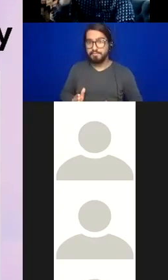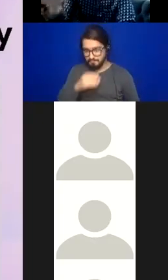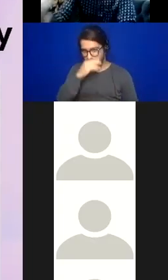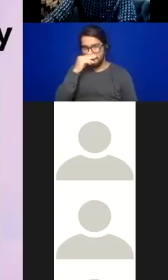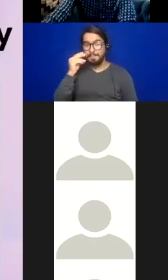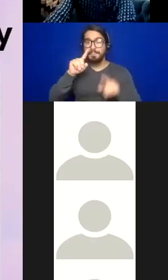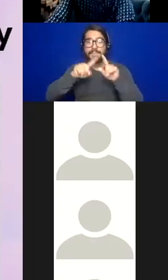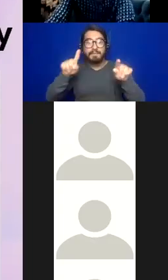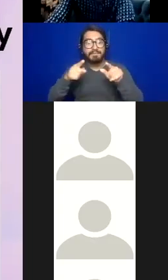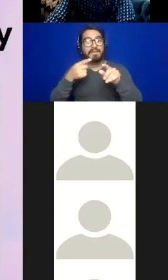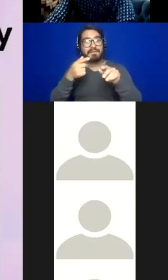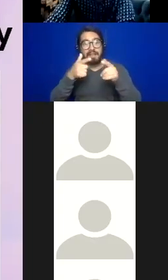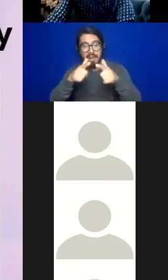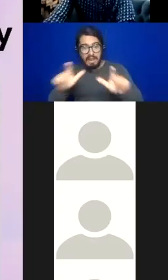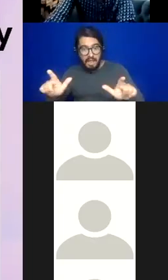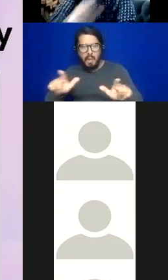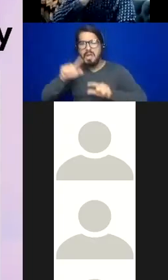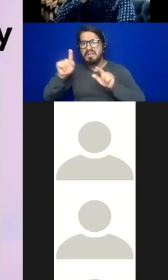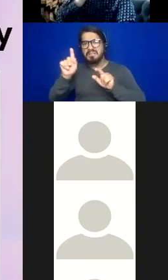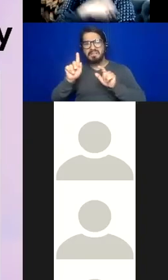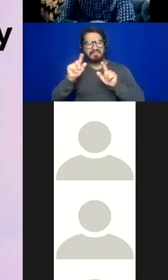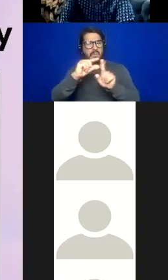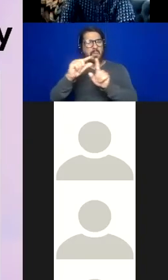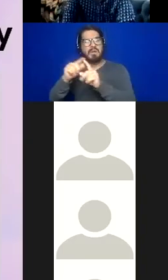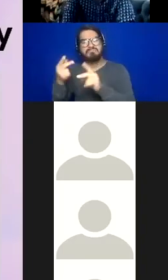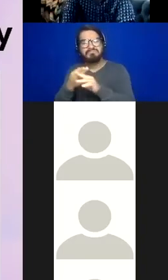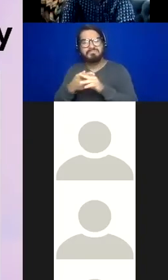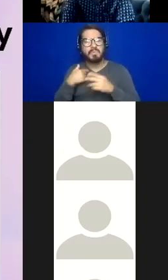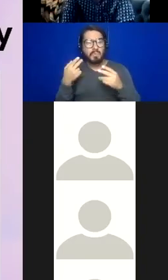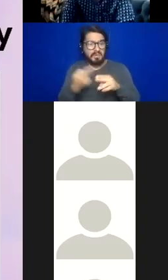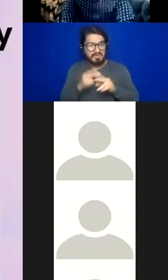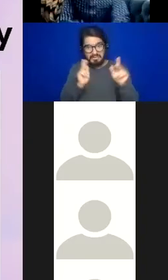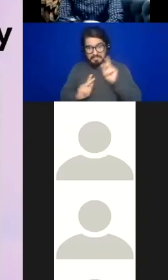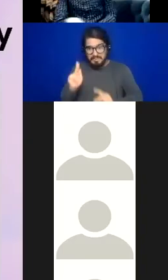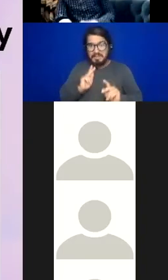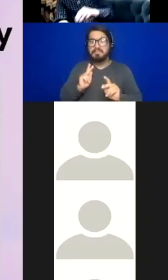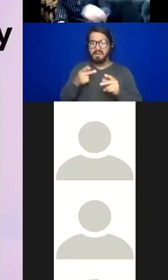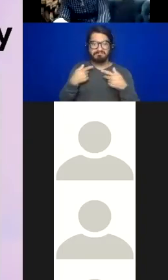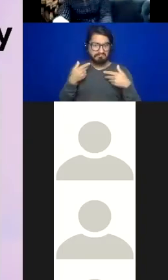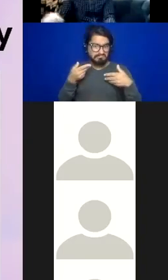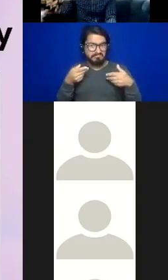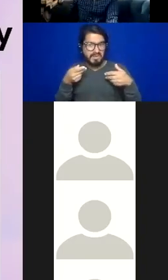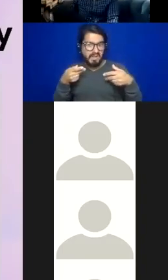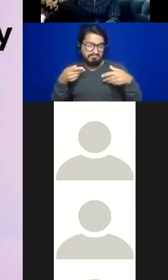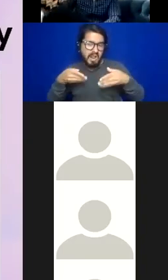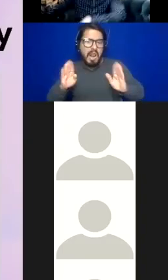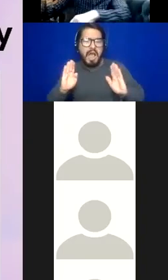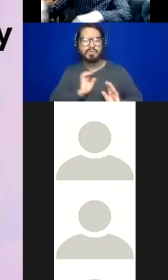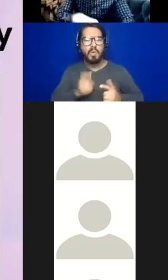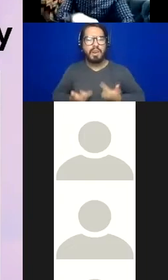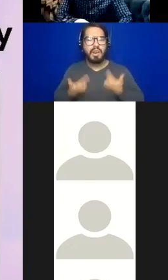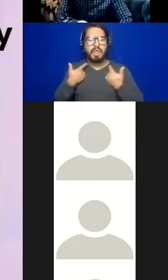different language. We use the word people. We find that it's the most humanizing for each of us and allows us to each live to our fullest potential.